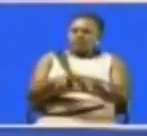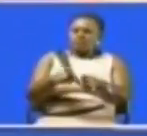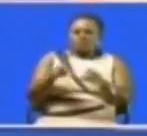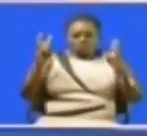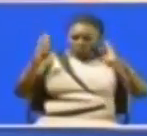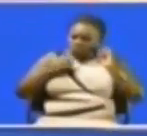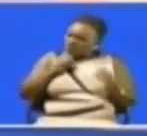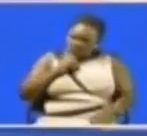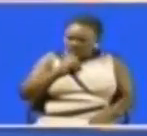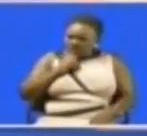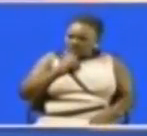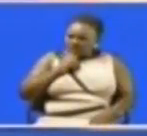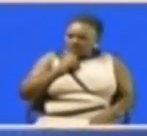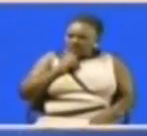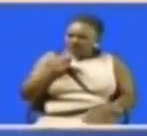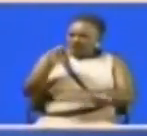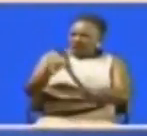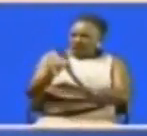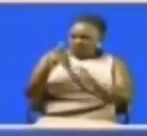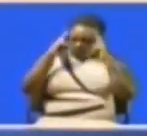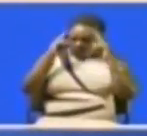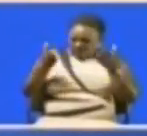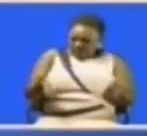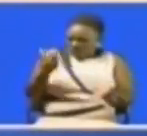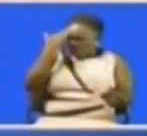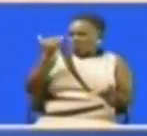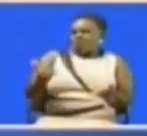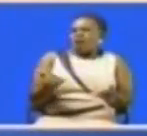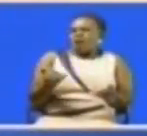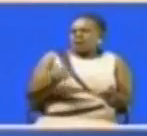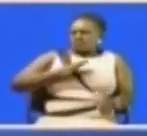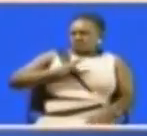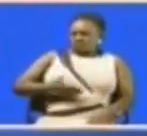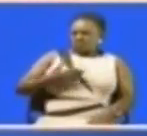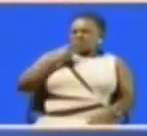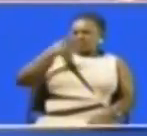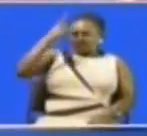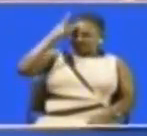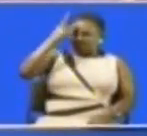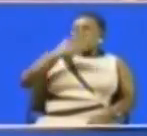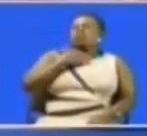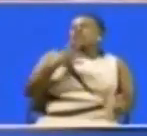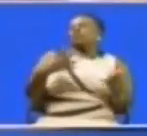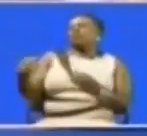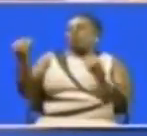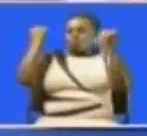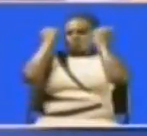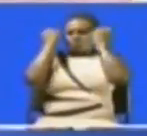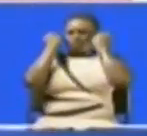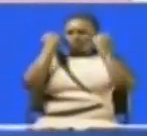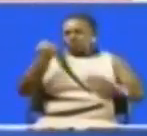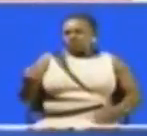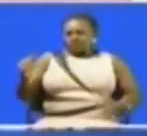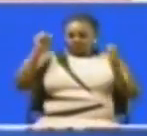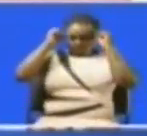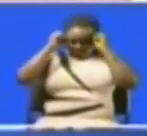wonder why the school has taken years to ask the students to shave. The furious parents have threatened to seek legal redress. Watoto